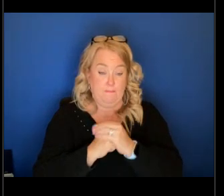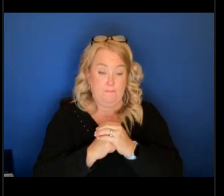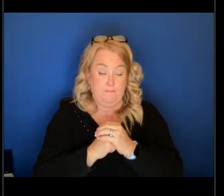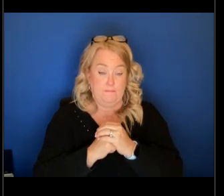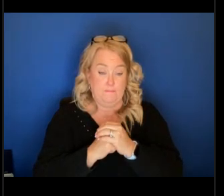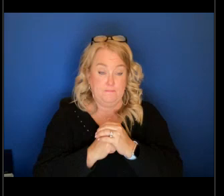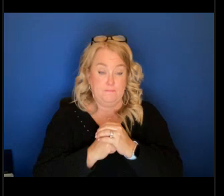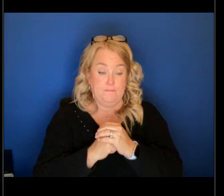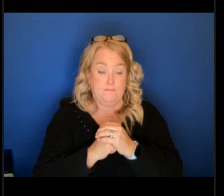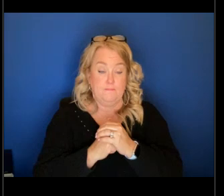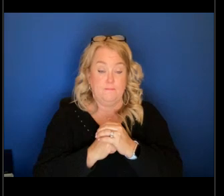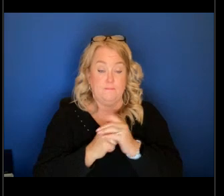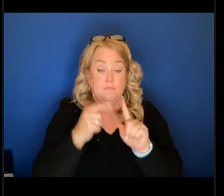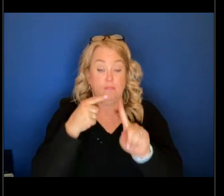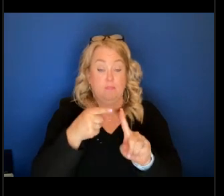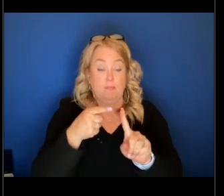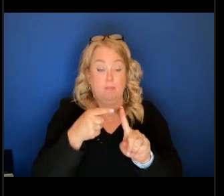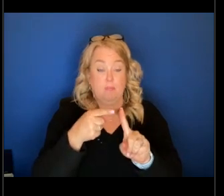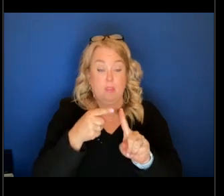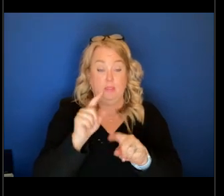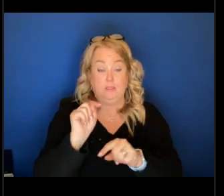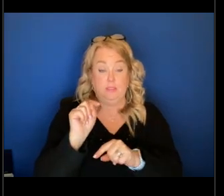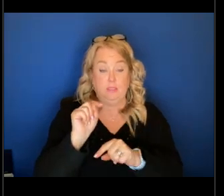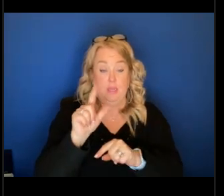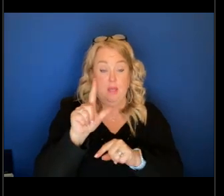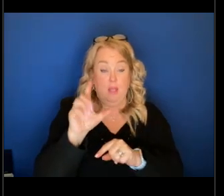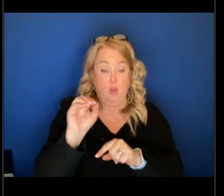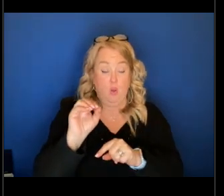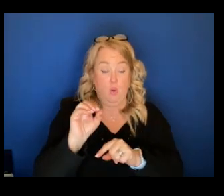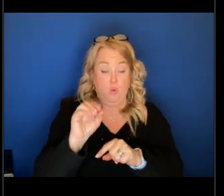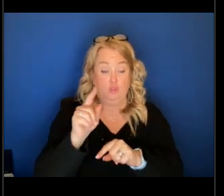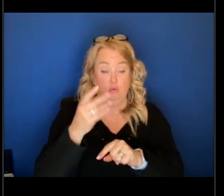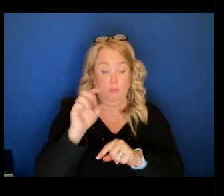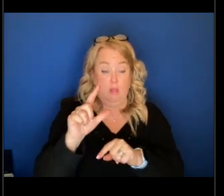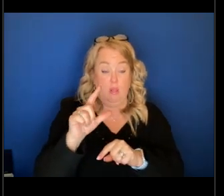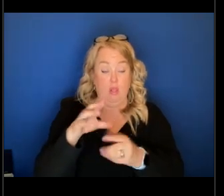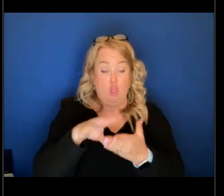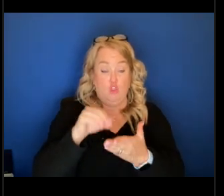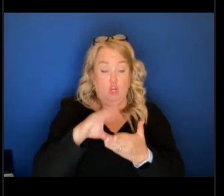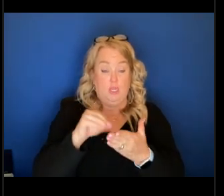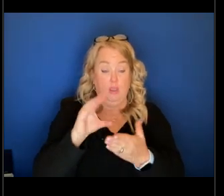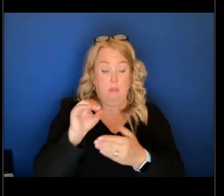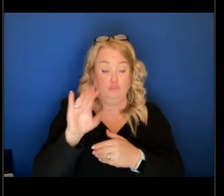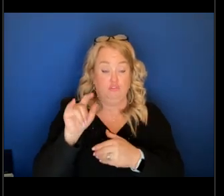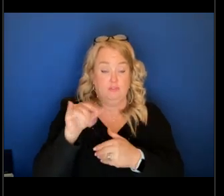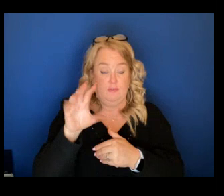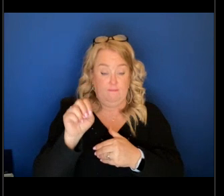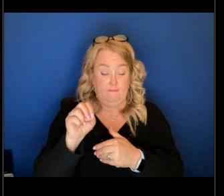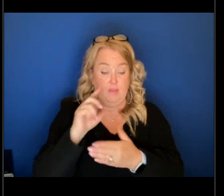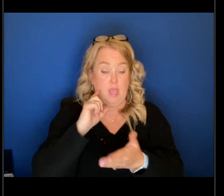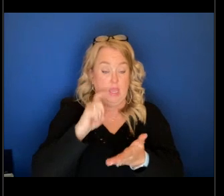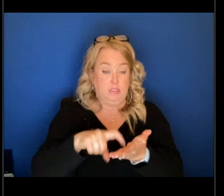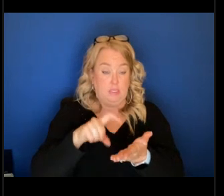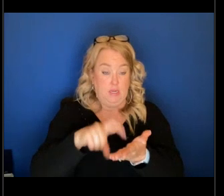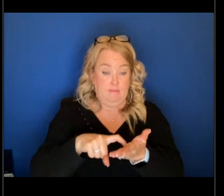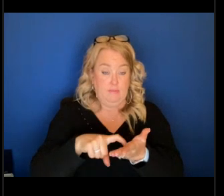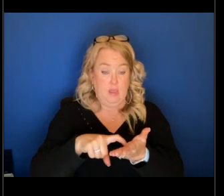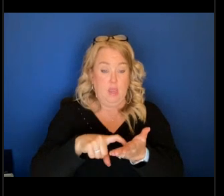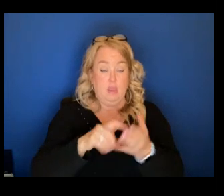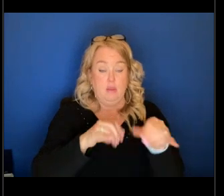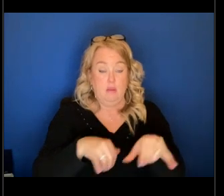The terminal learning objective, or TLO, is identify common design and